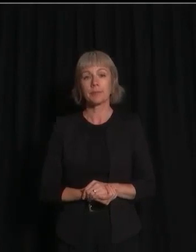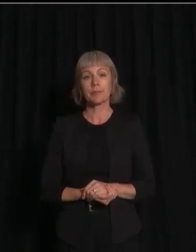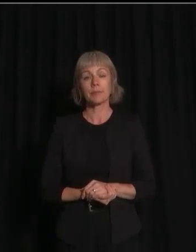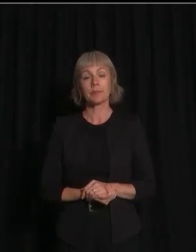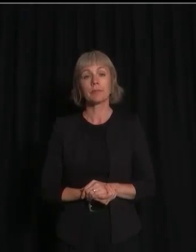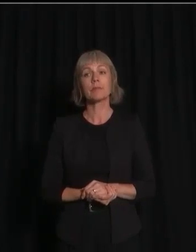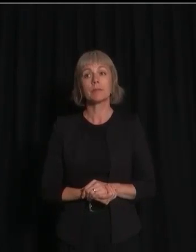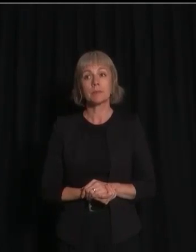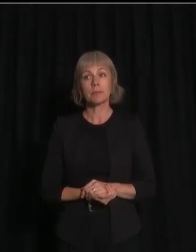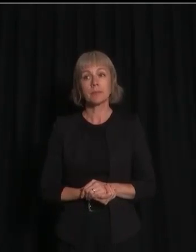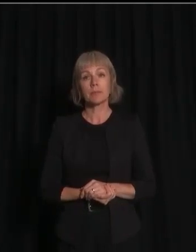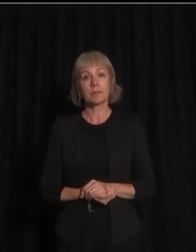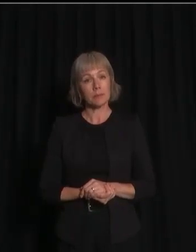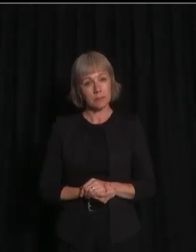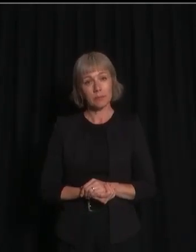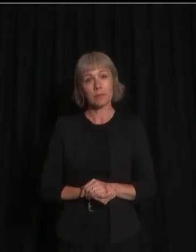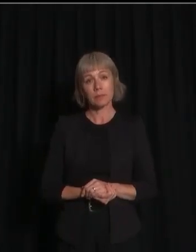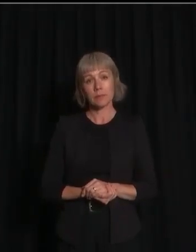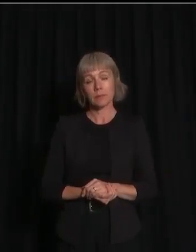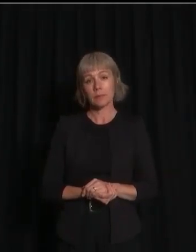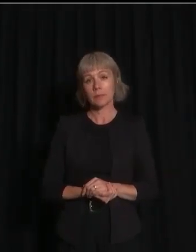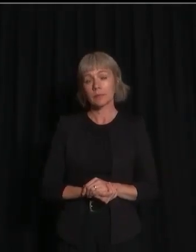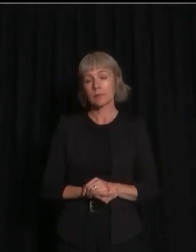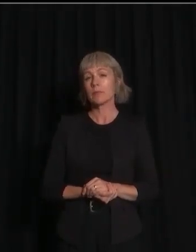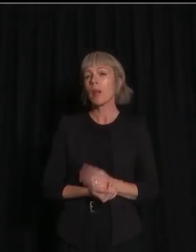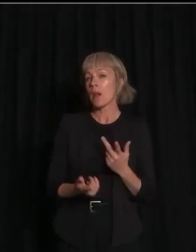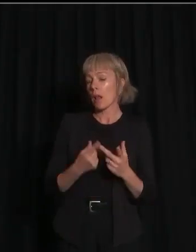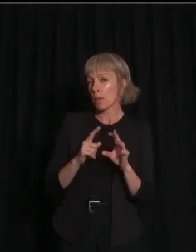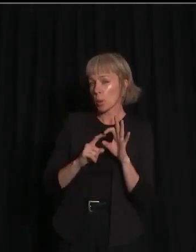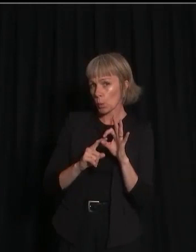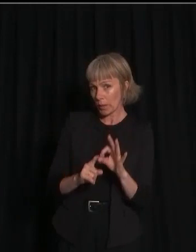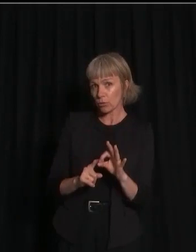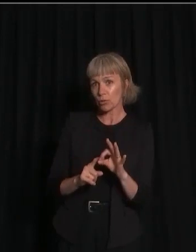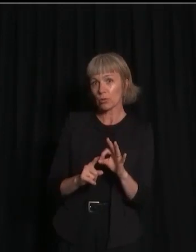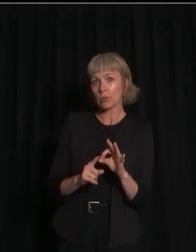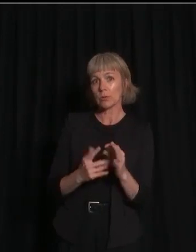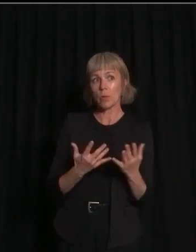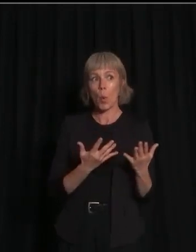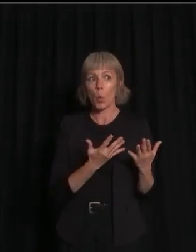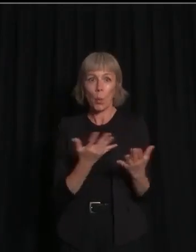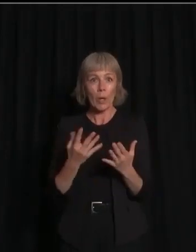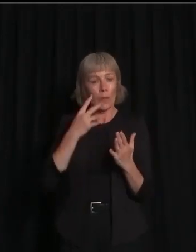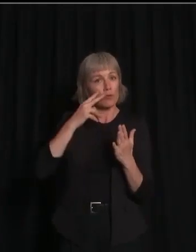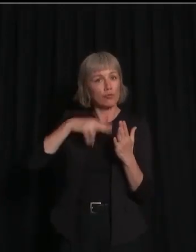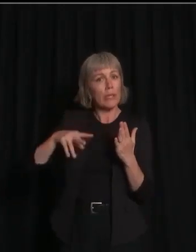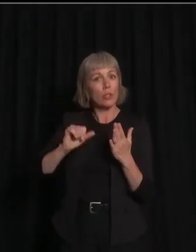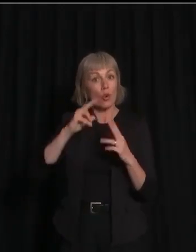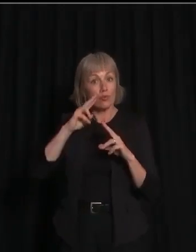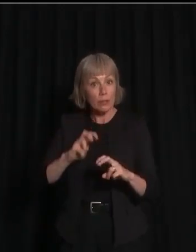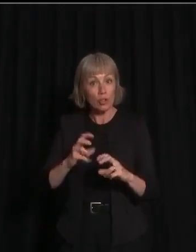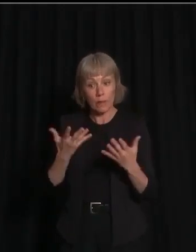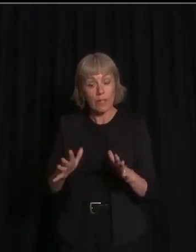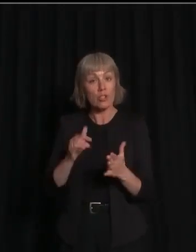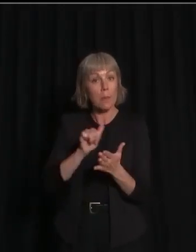So can I just ask you a following question? Where can we read the research? Is it published